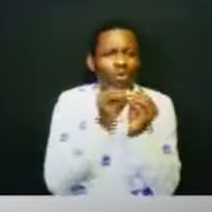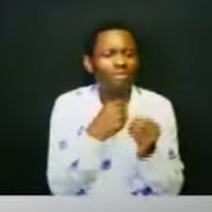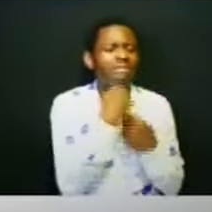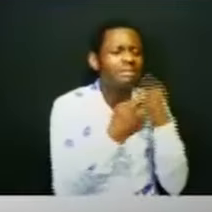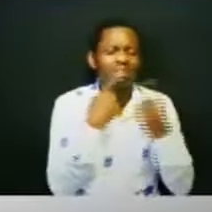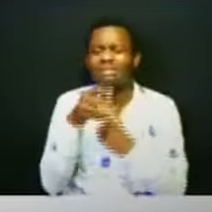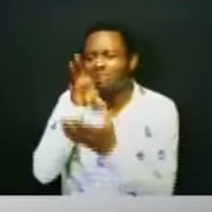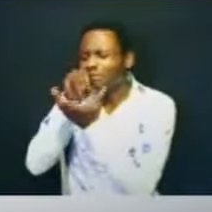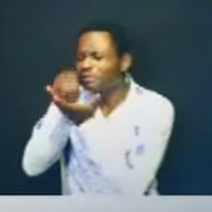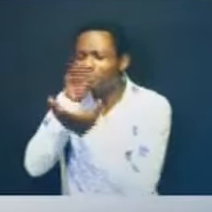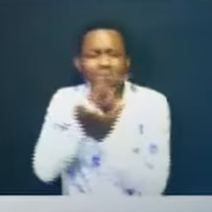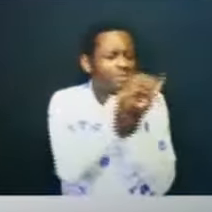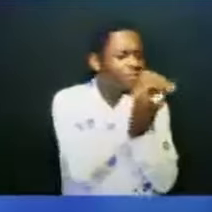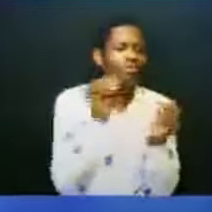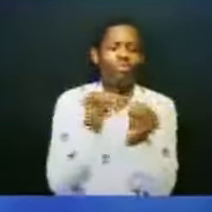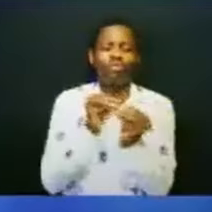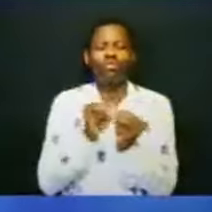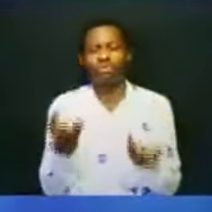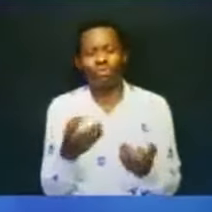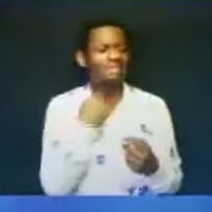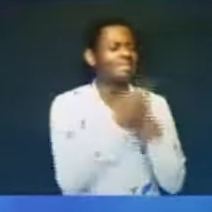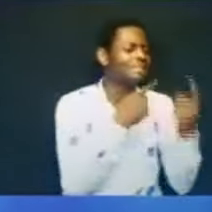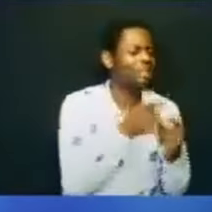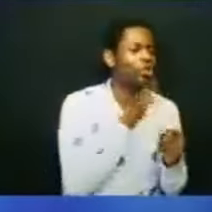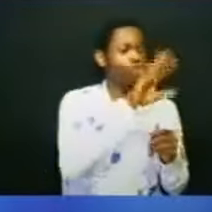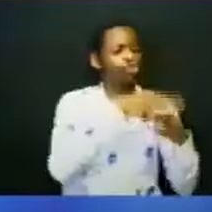of their story. Their